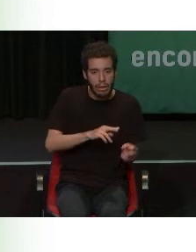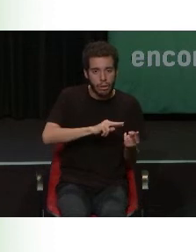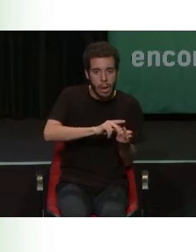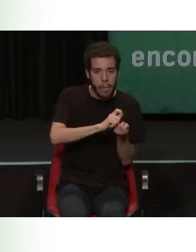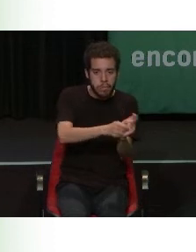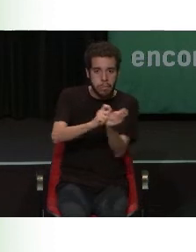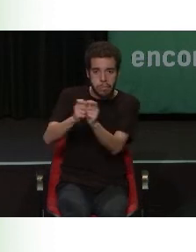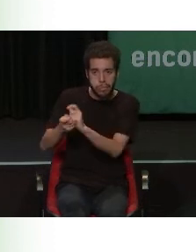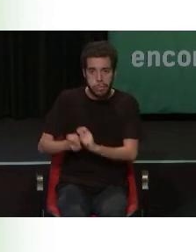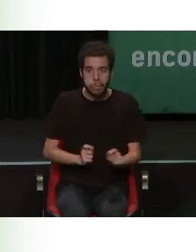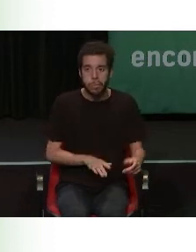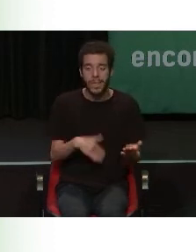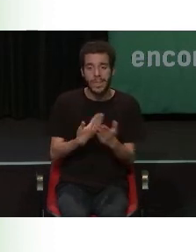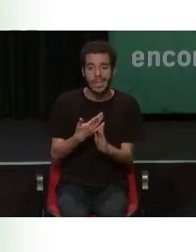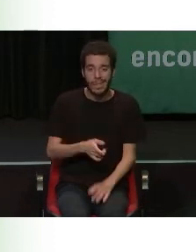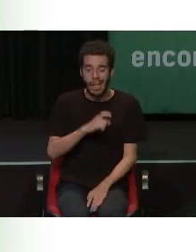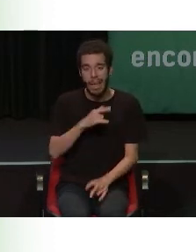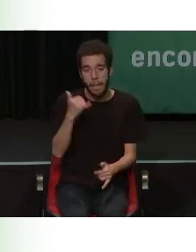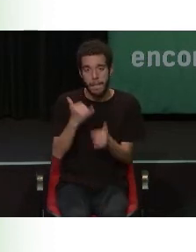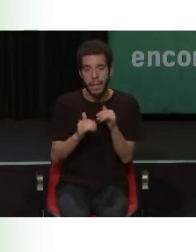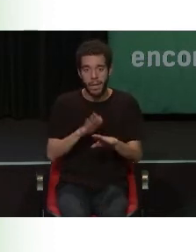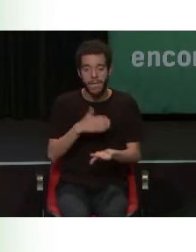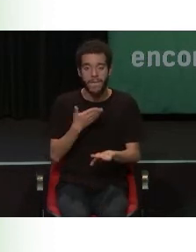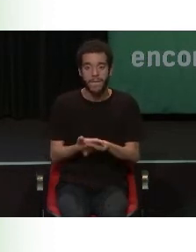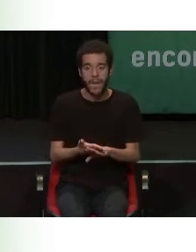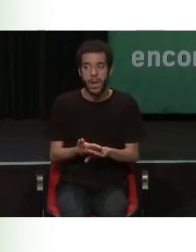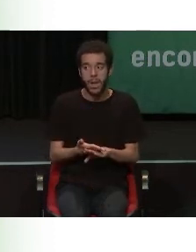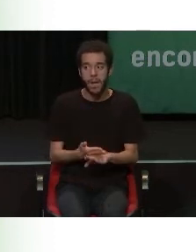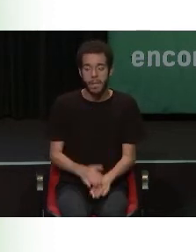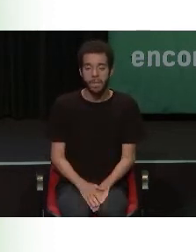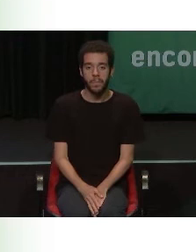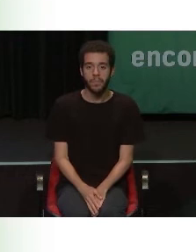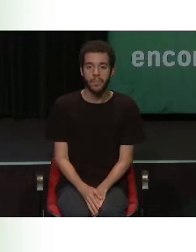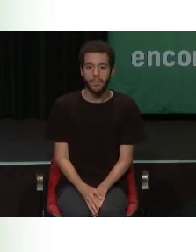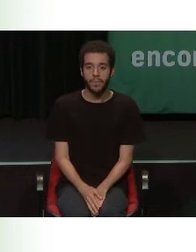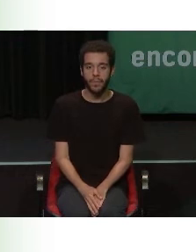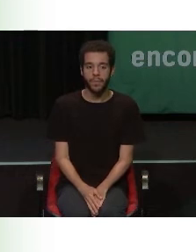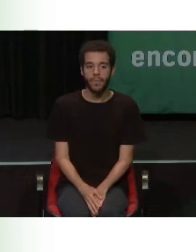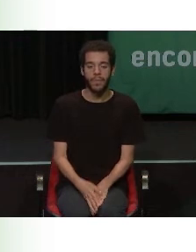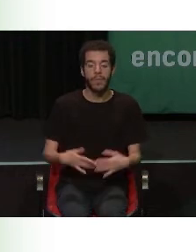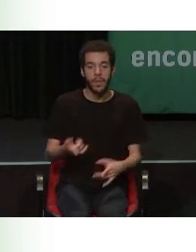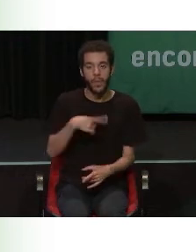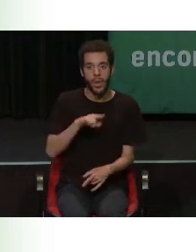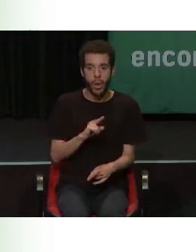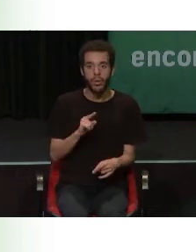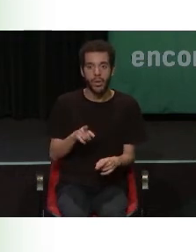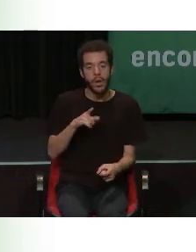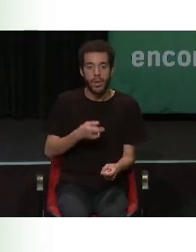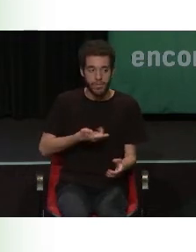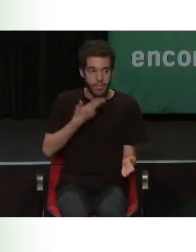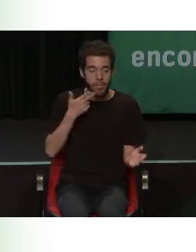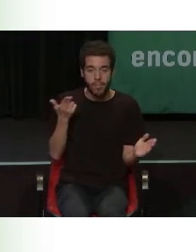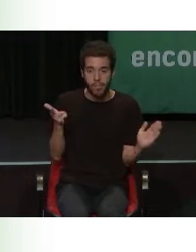an increase in the signaling, in IL-7 receptor-mediated signaling. And we confirmed this again by Western